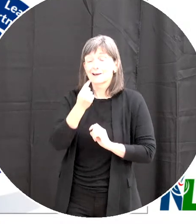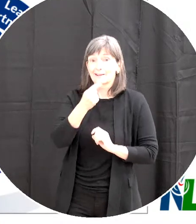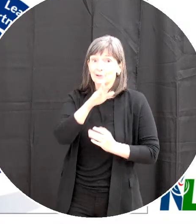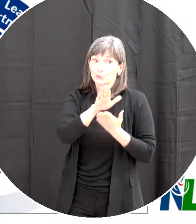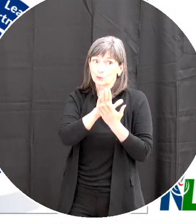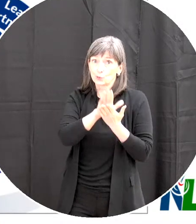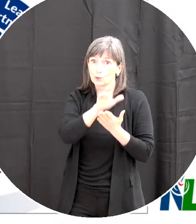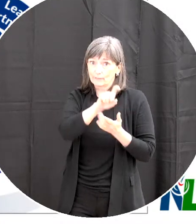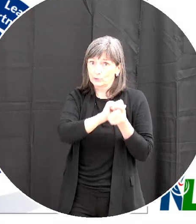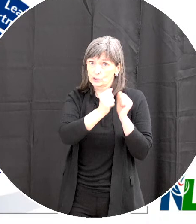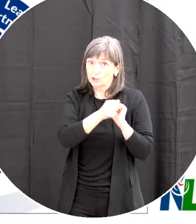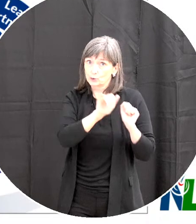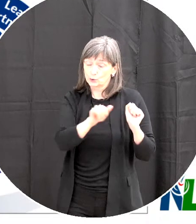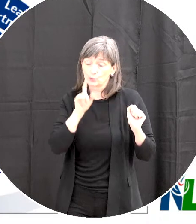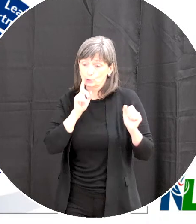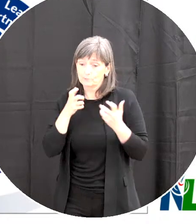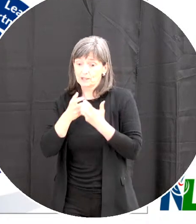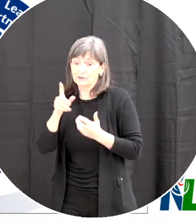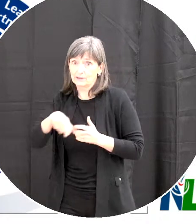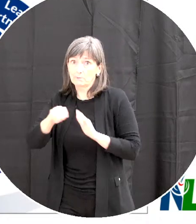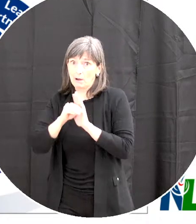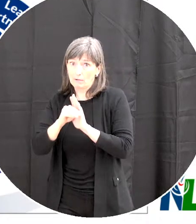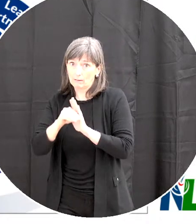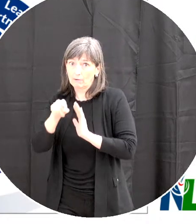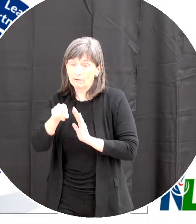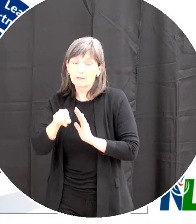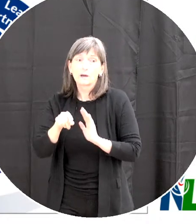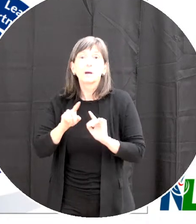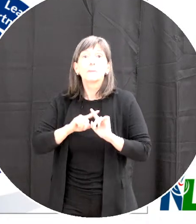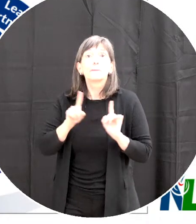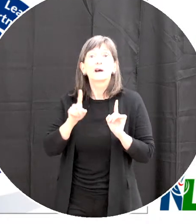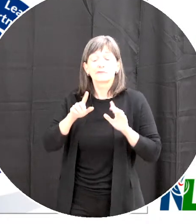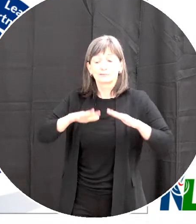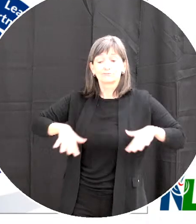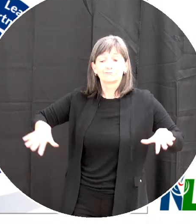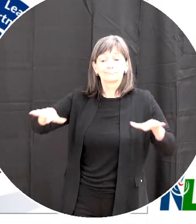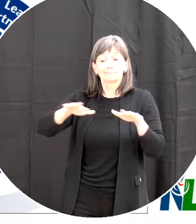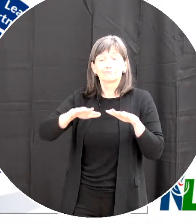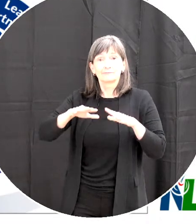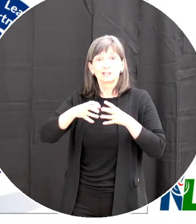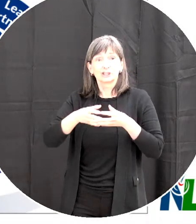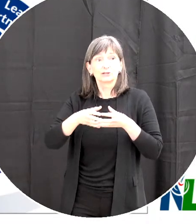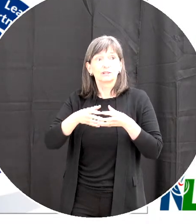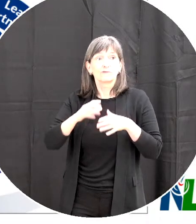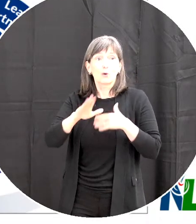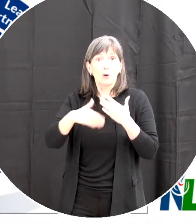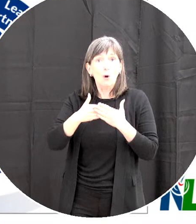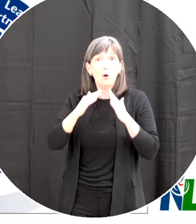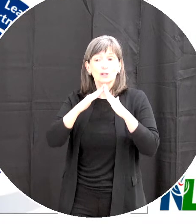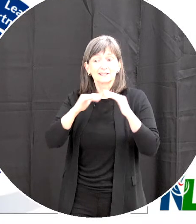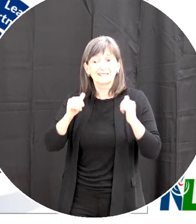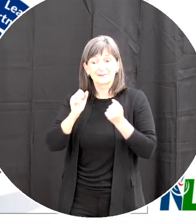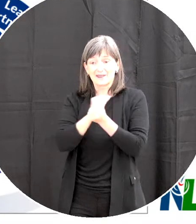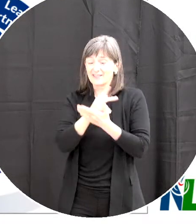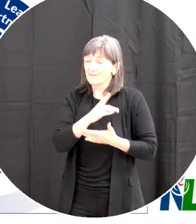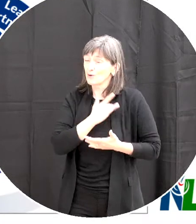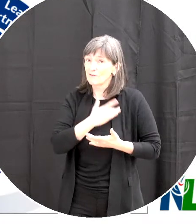that to happen, but really important is for the district conditions for that to happen, and the entire system, the whole